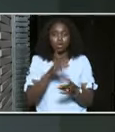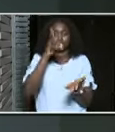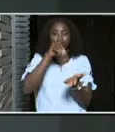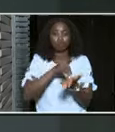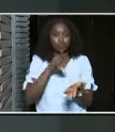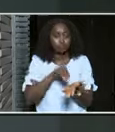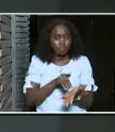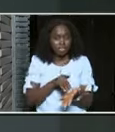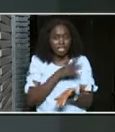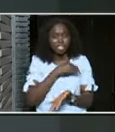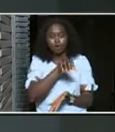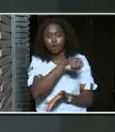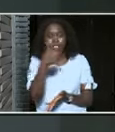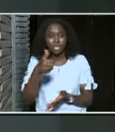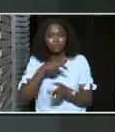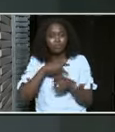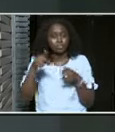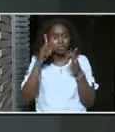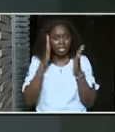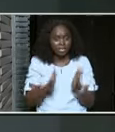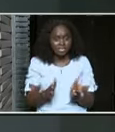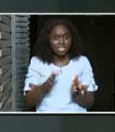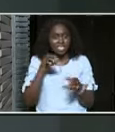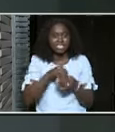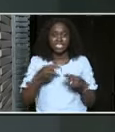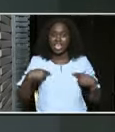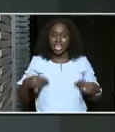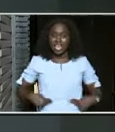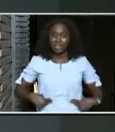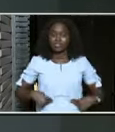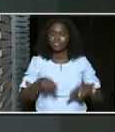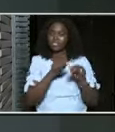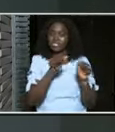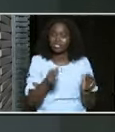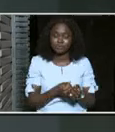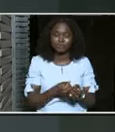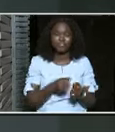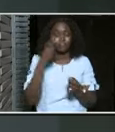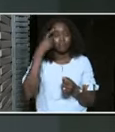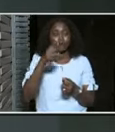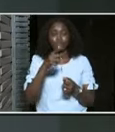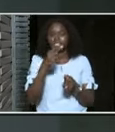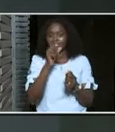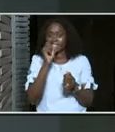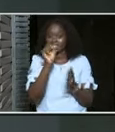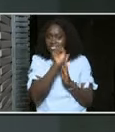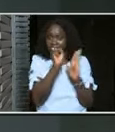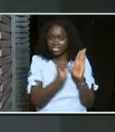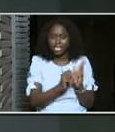doctors and other professionals in health sector for the state, but we